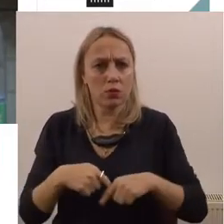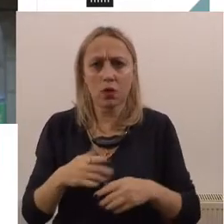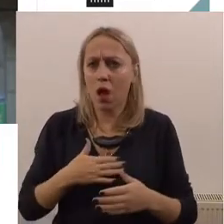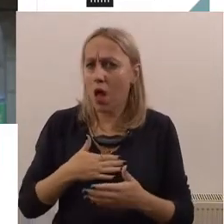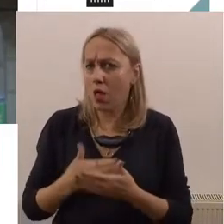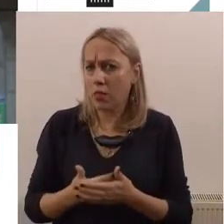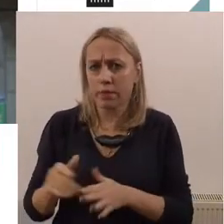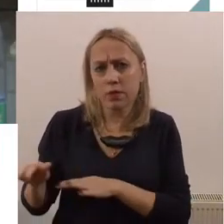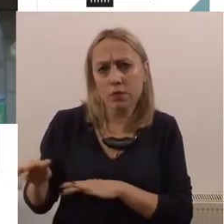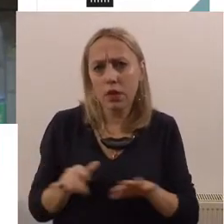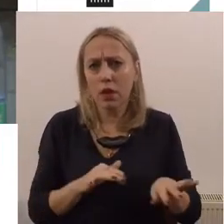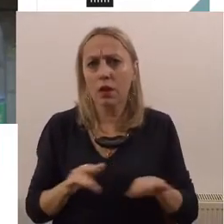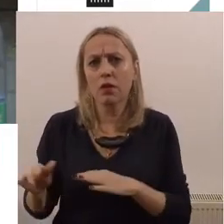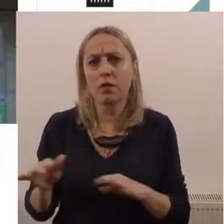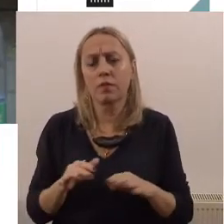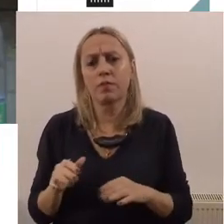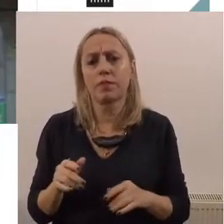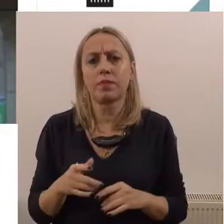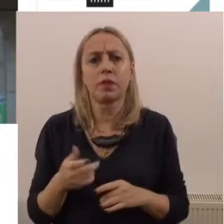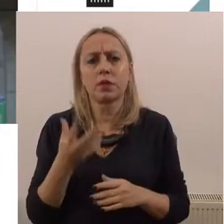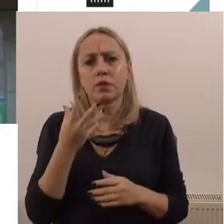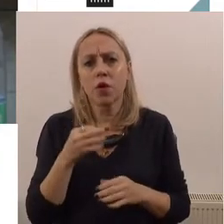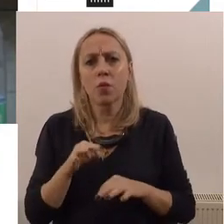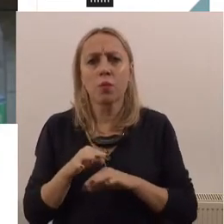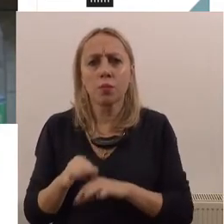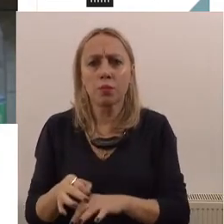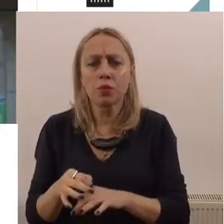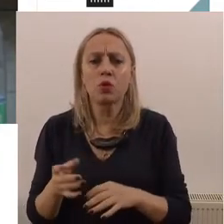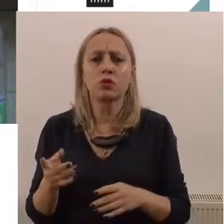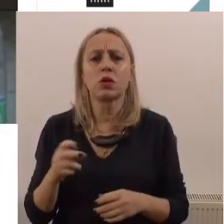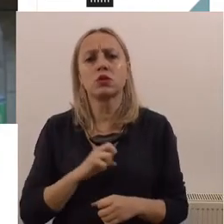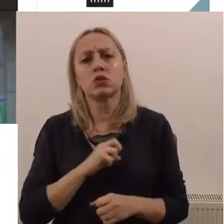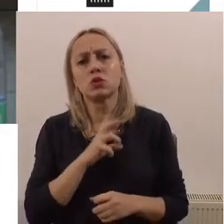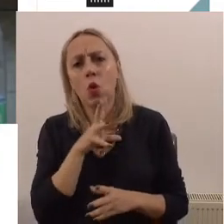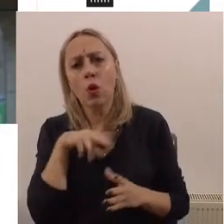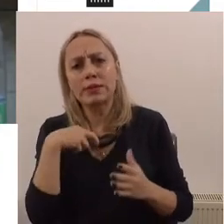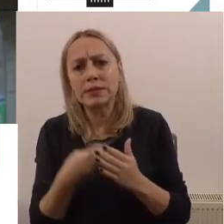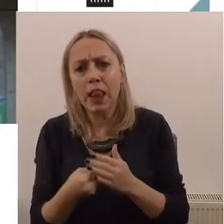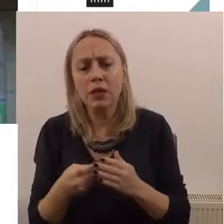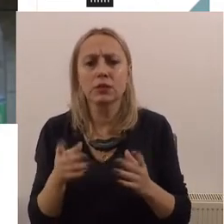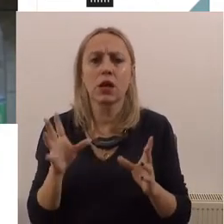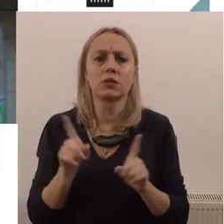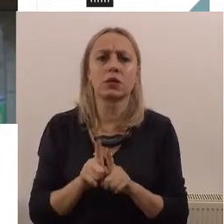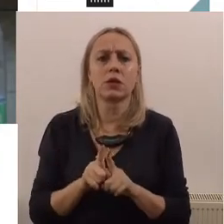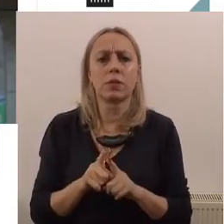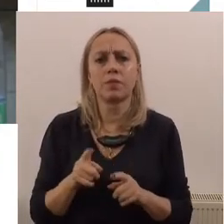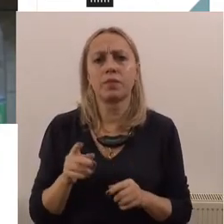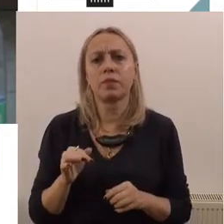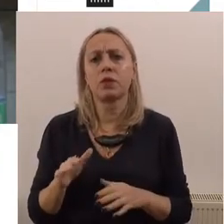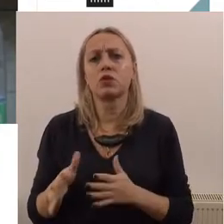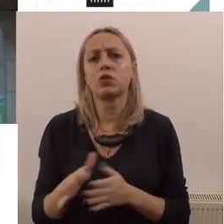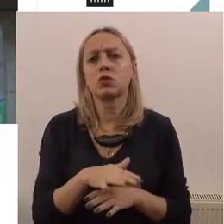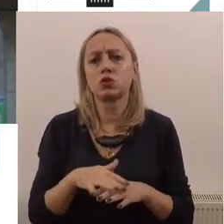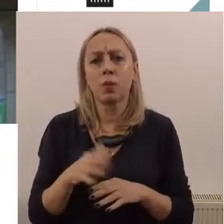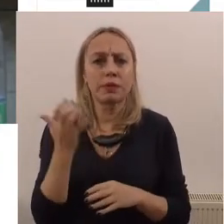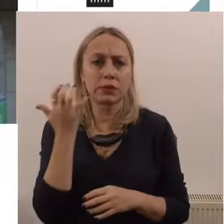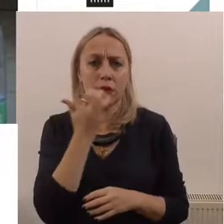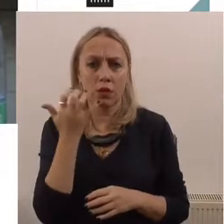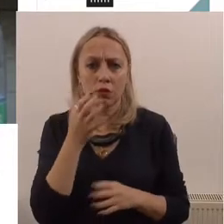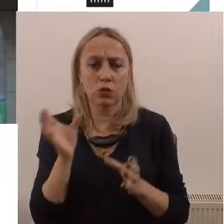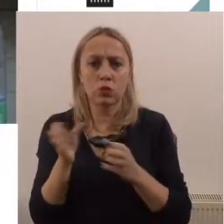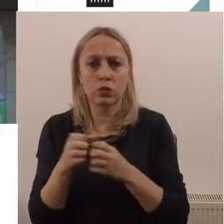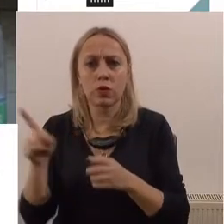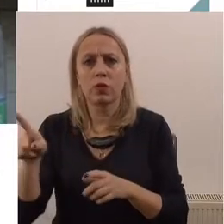help people, and mostly children with autism. So they arrange various socialization projects,